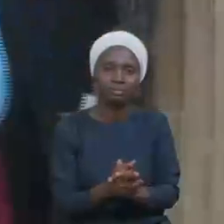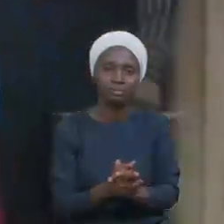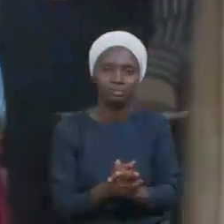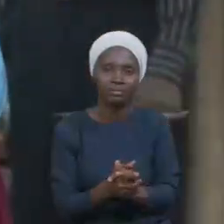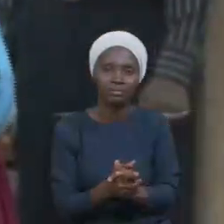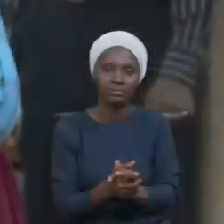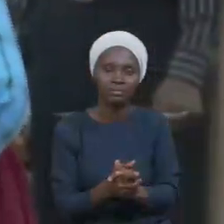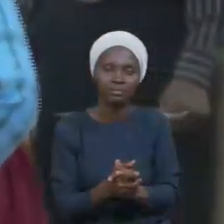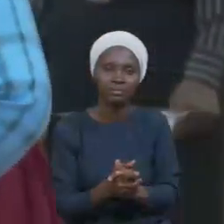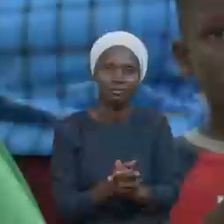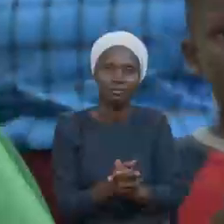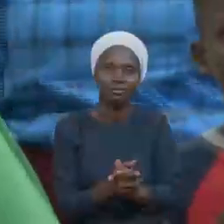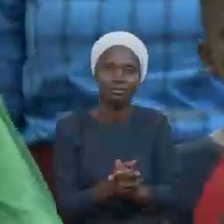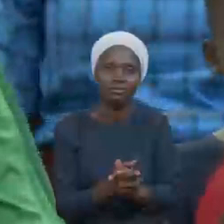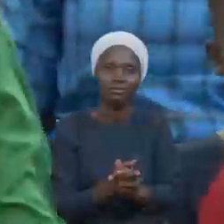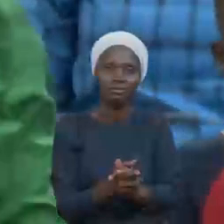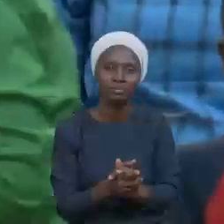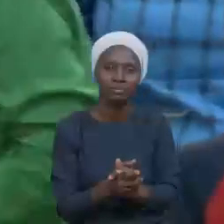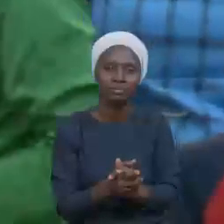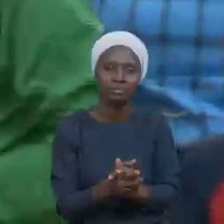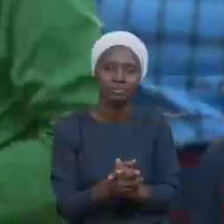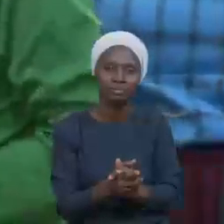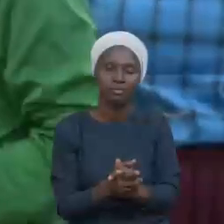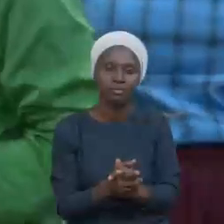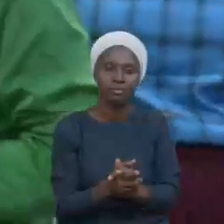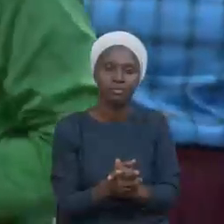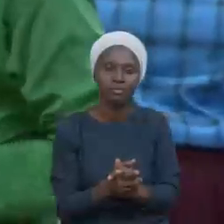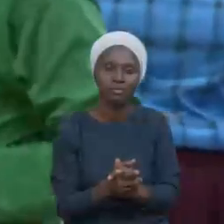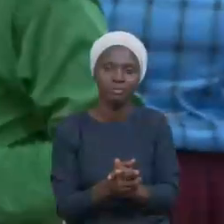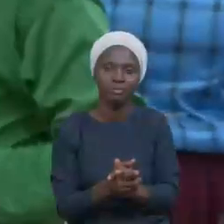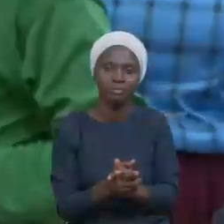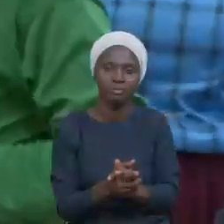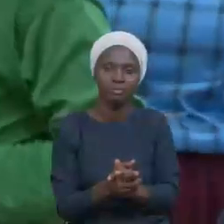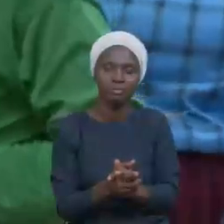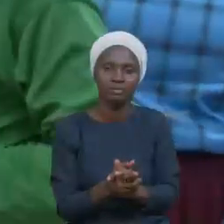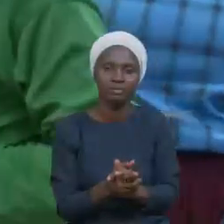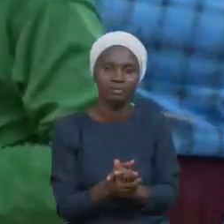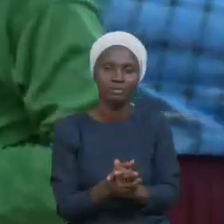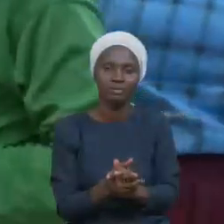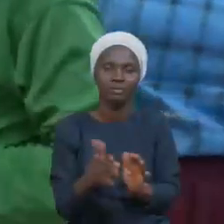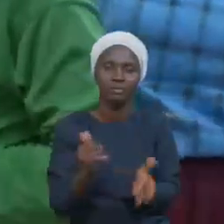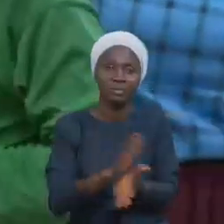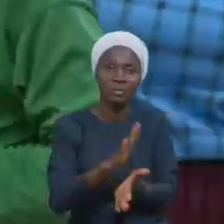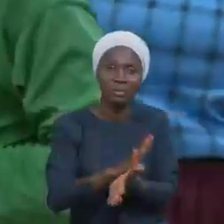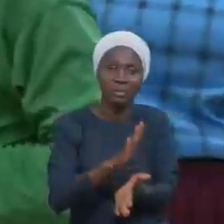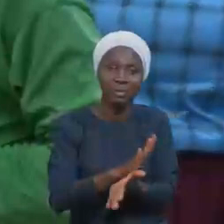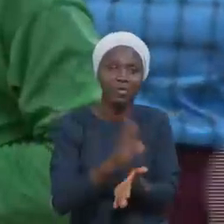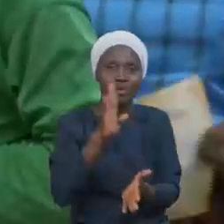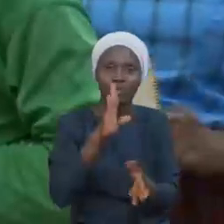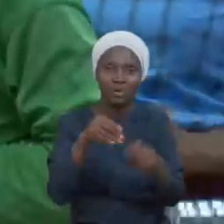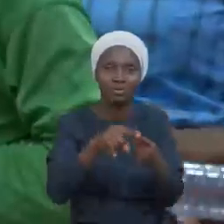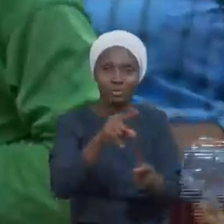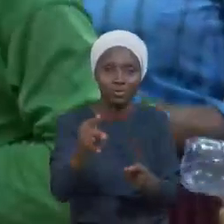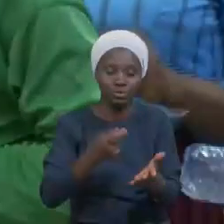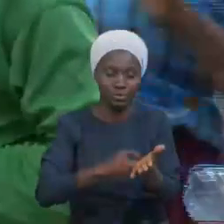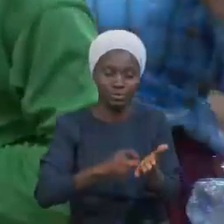that we can associate with you in your newfound salvation and faith